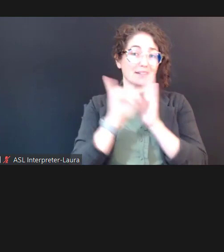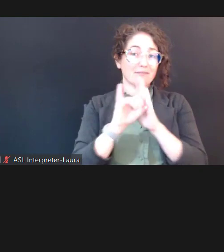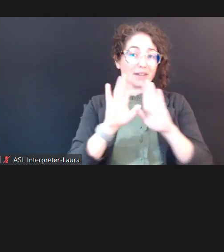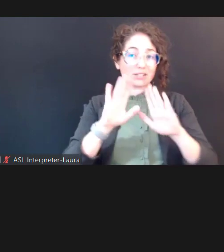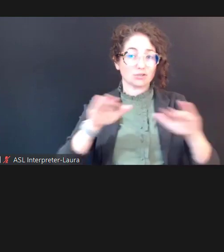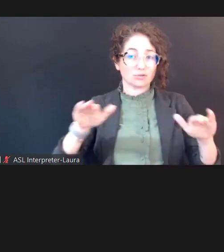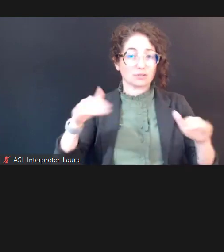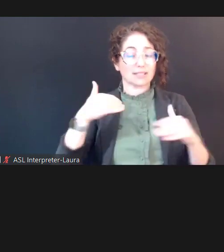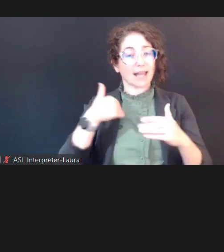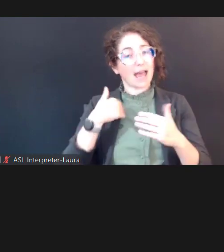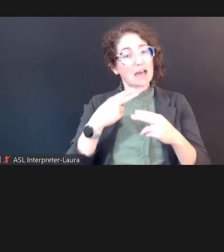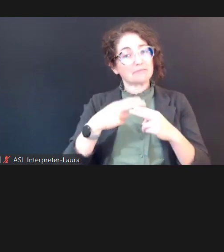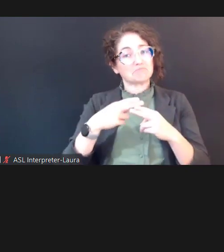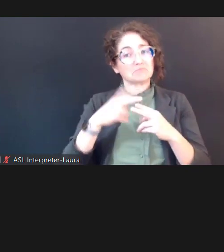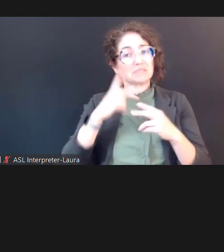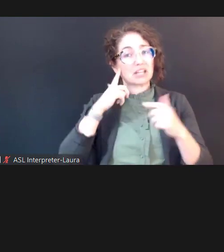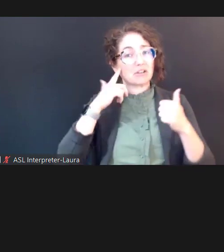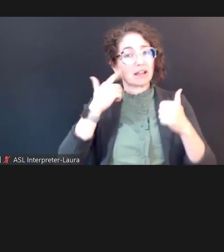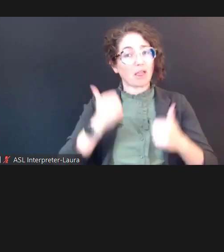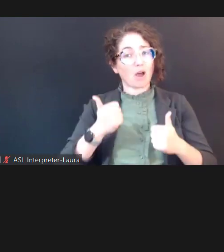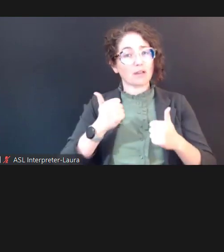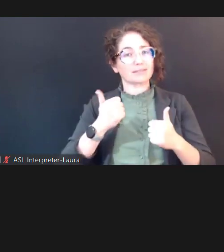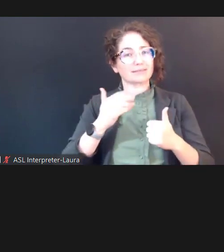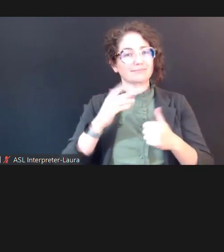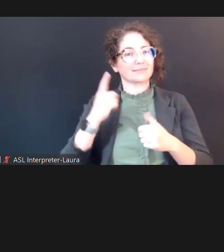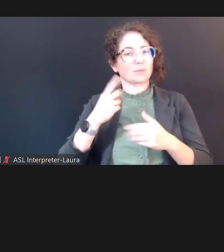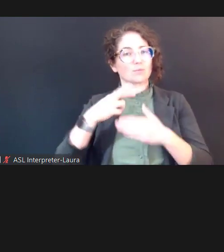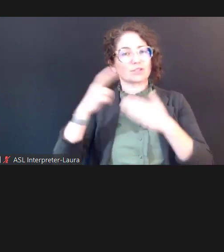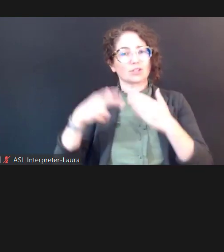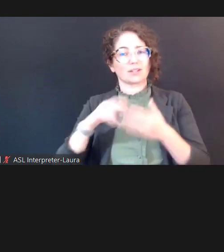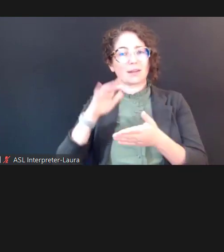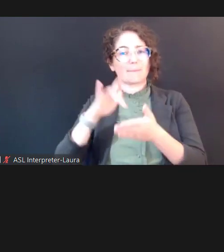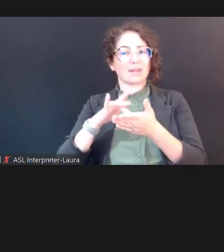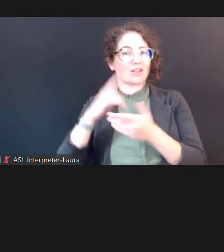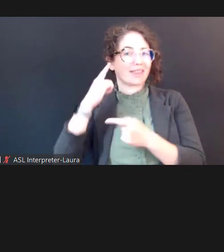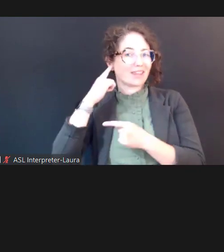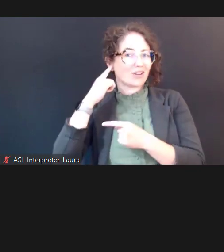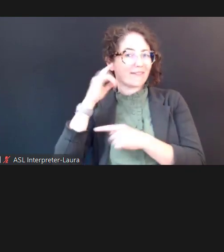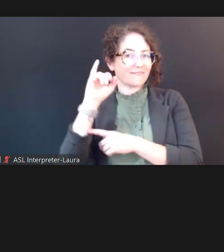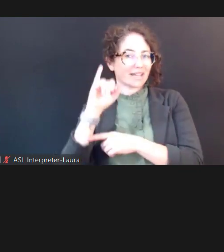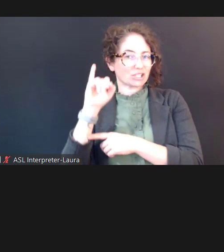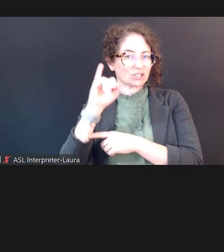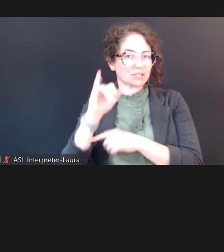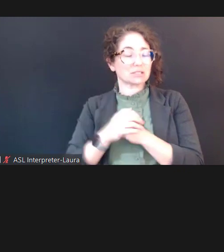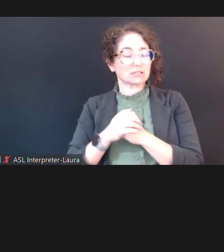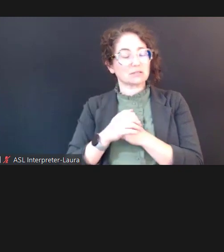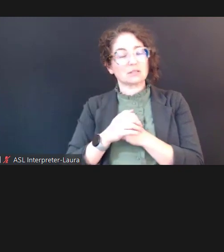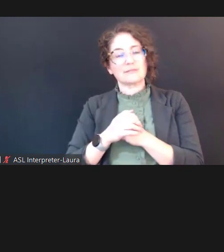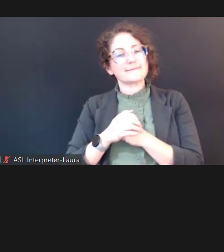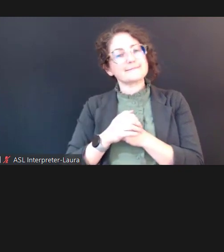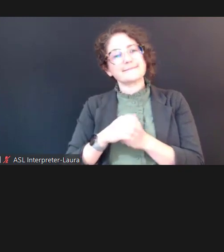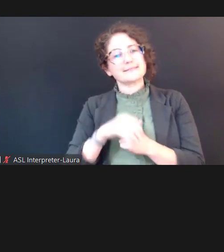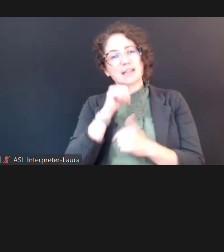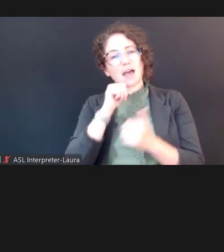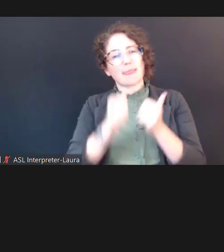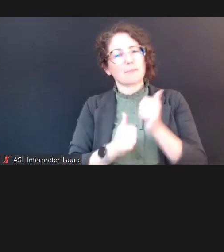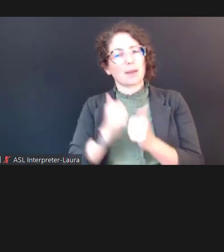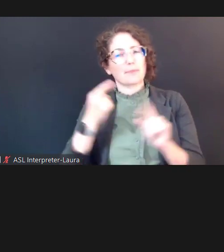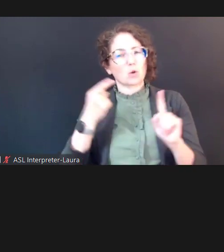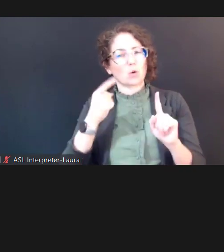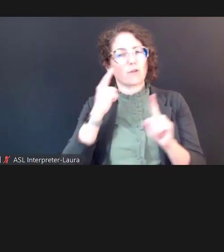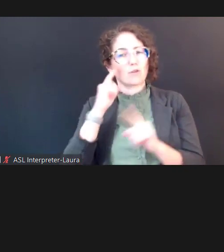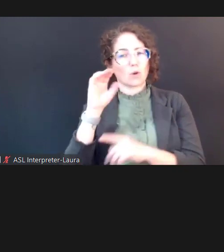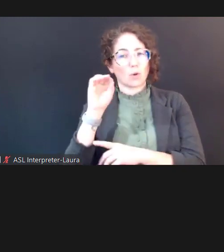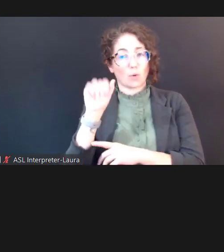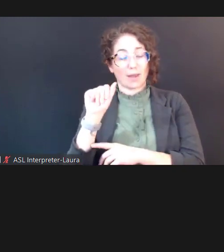have a temporary hearing loss that is the result of middle ear infections. And although this isn't the primary goal of OAE